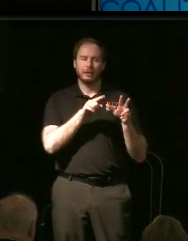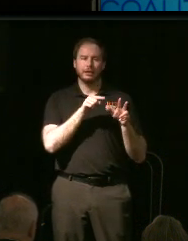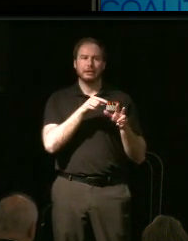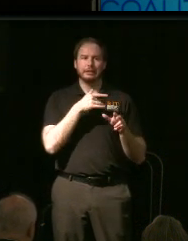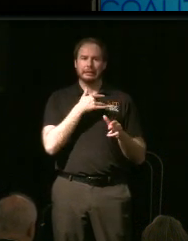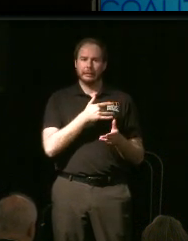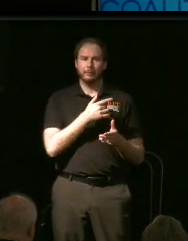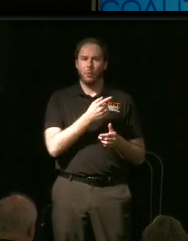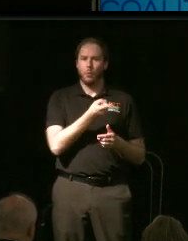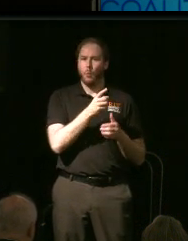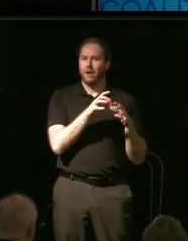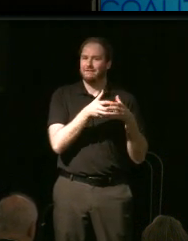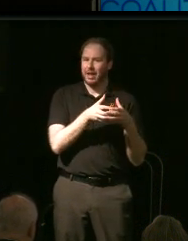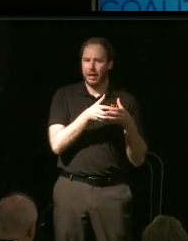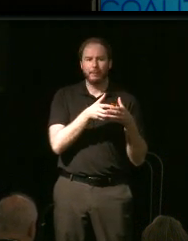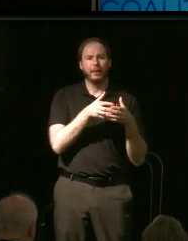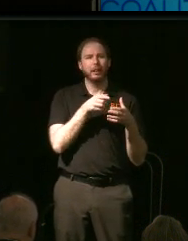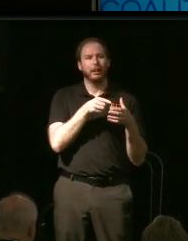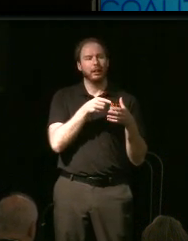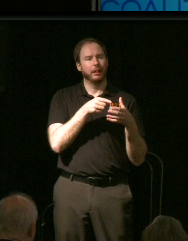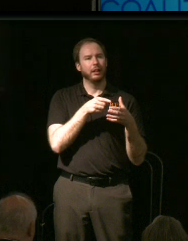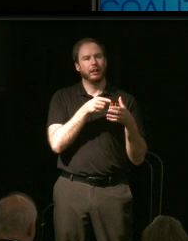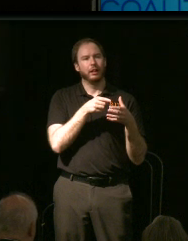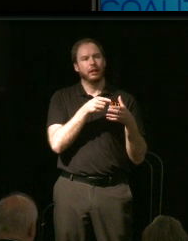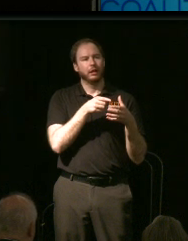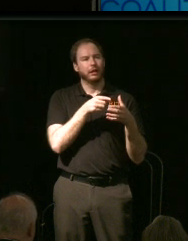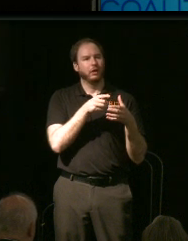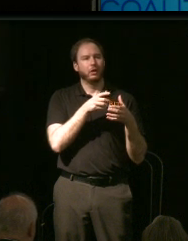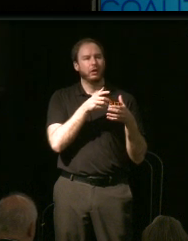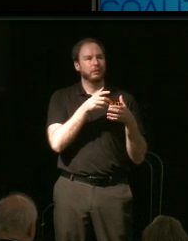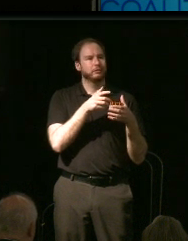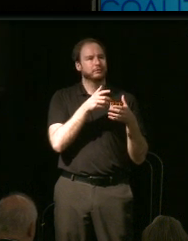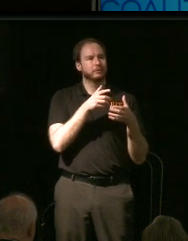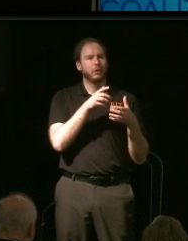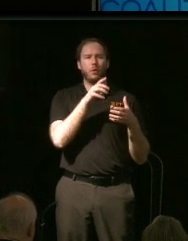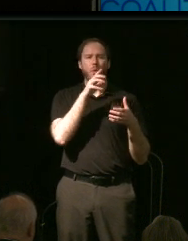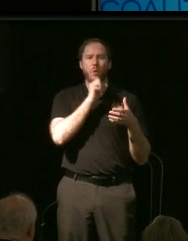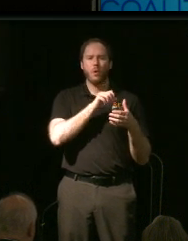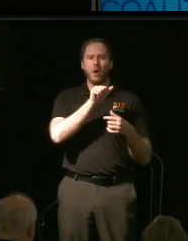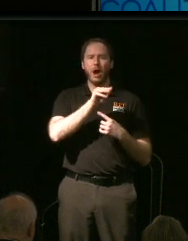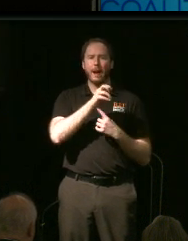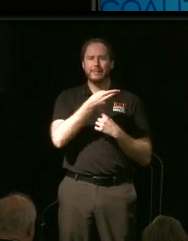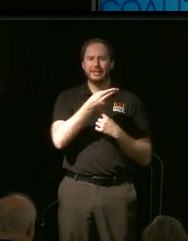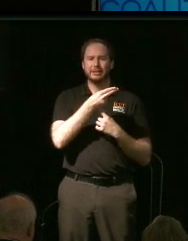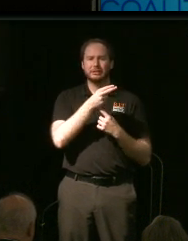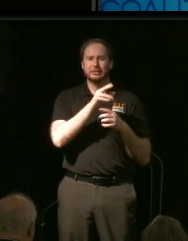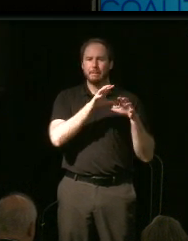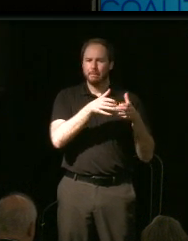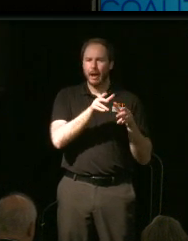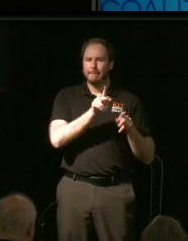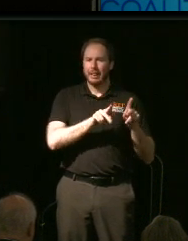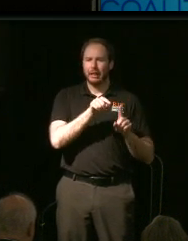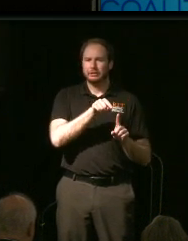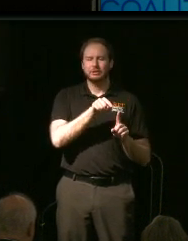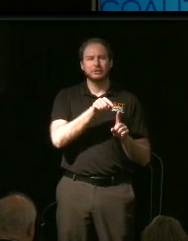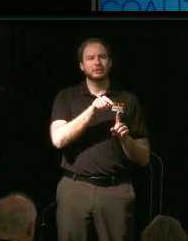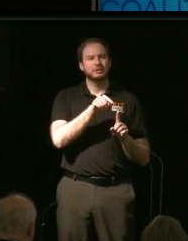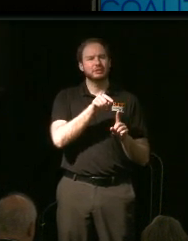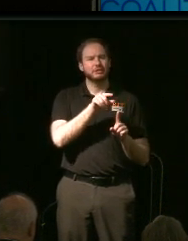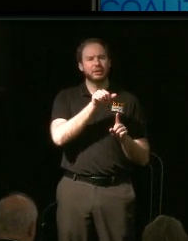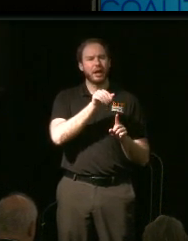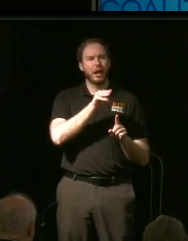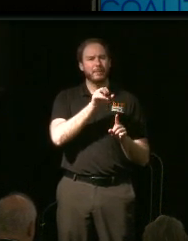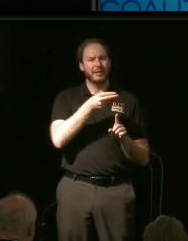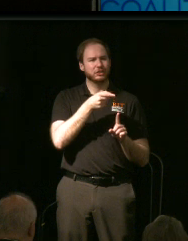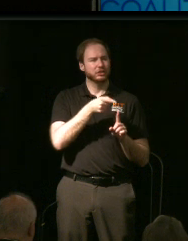one family. It was described in a large old order Amish population. That's a population that is